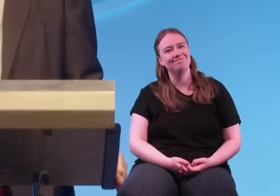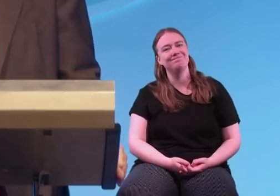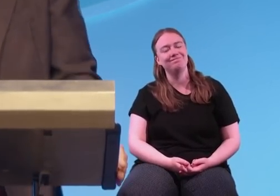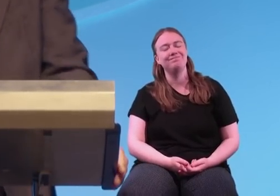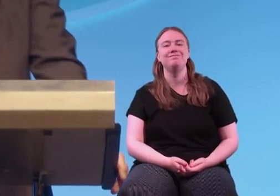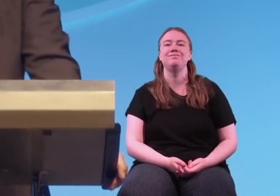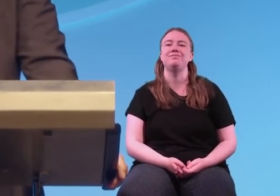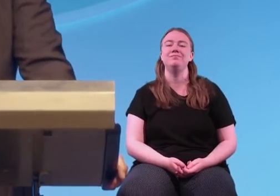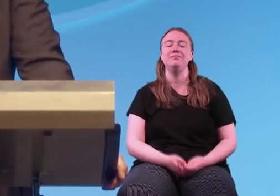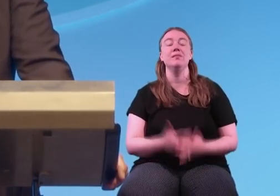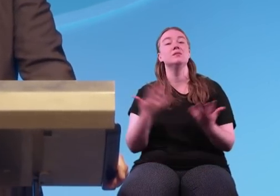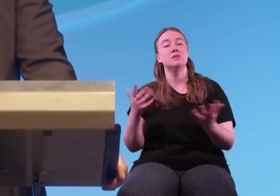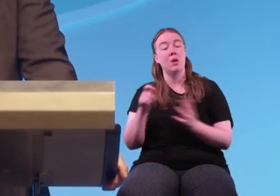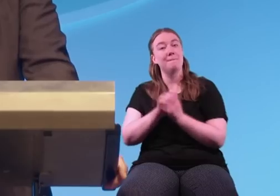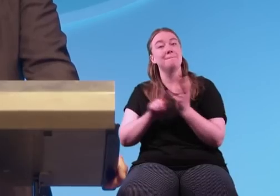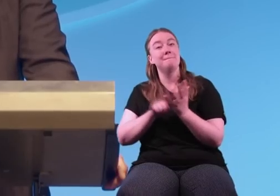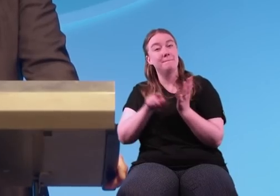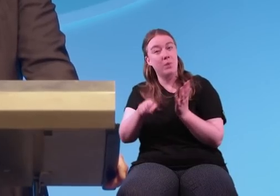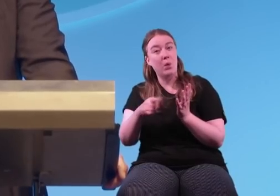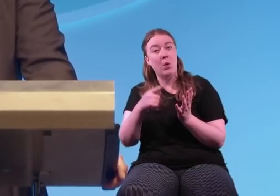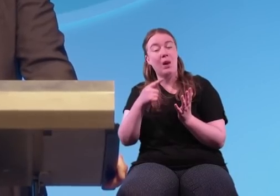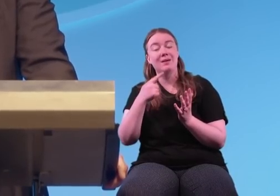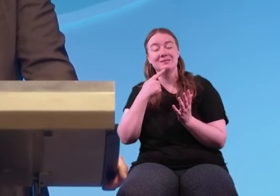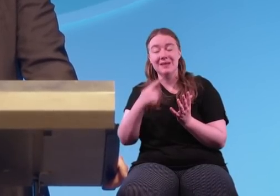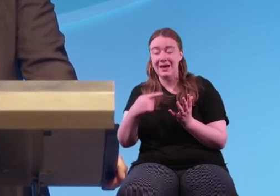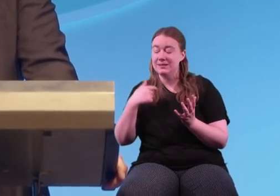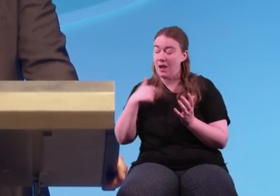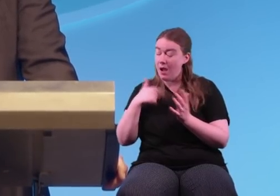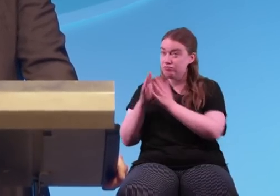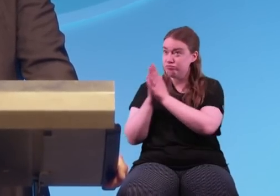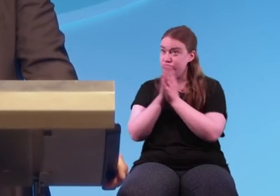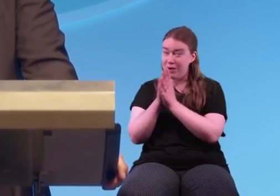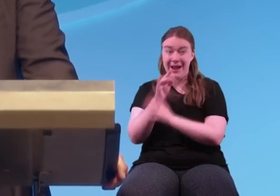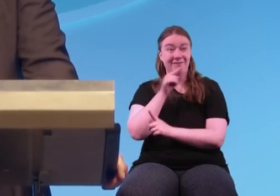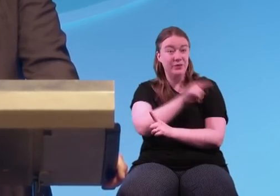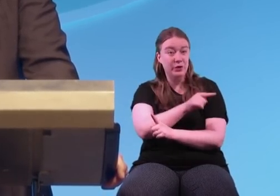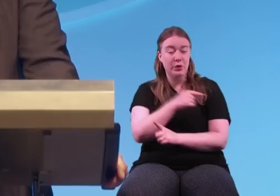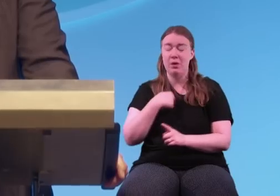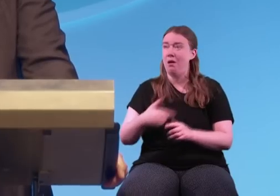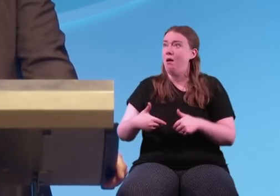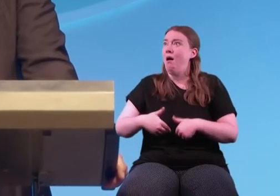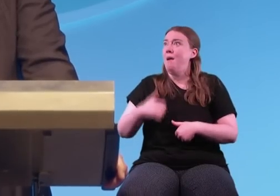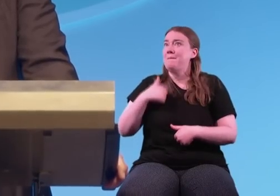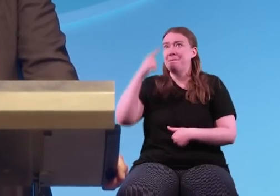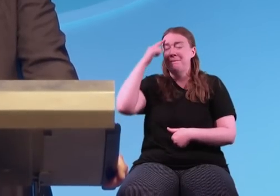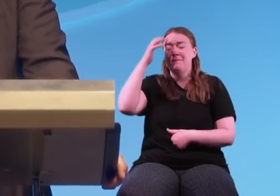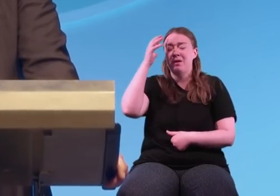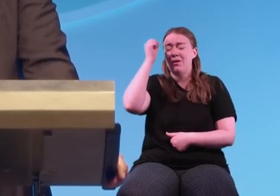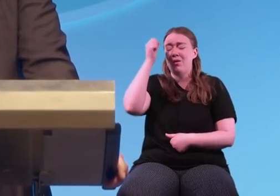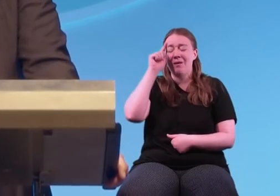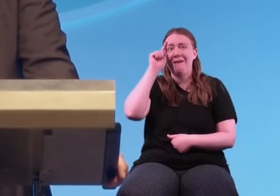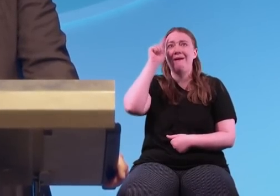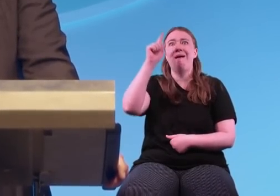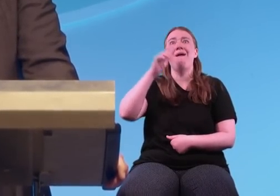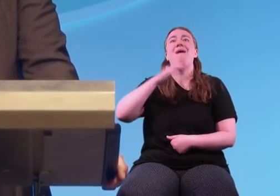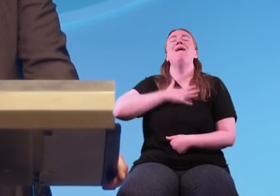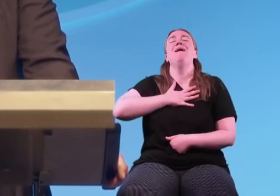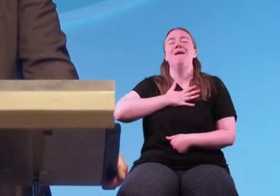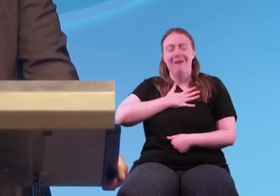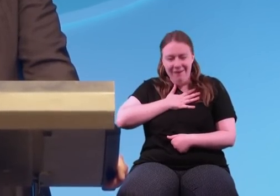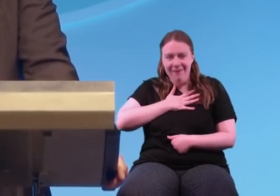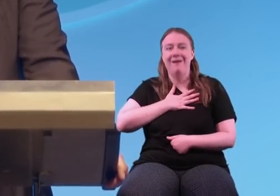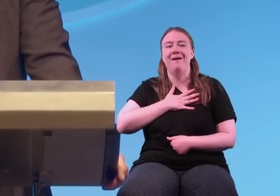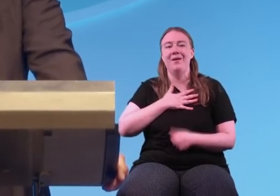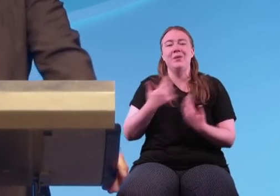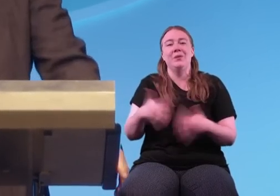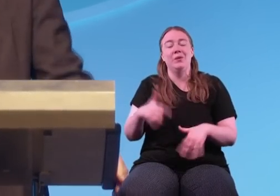along these lines, it stirs my memory concerning your faith and concerning the context out of which you've come.